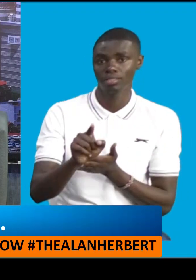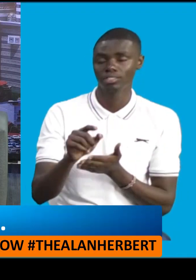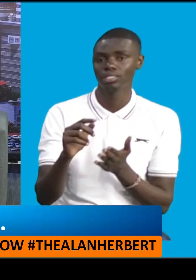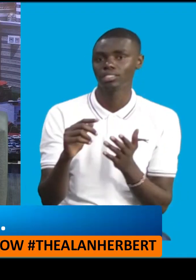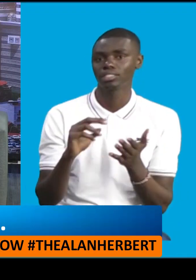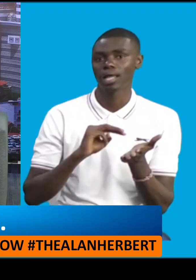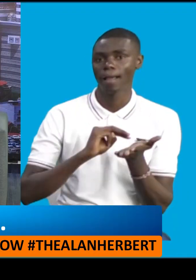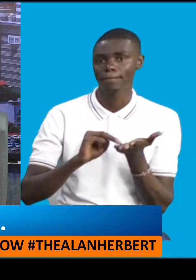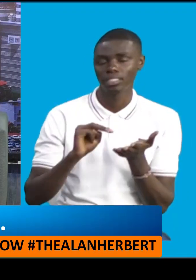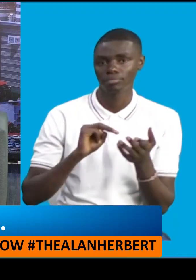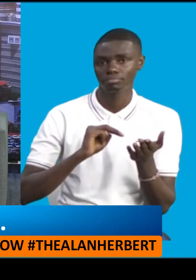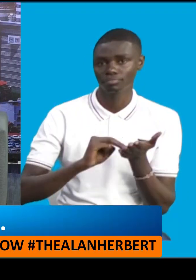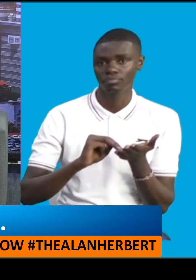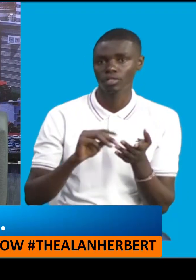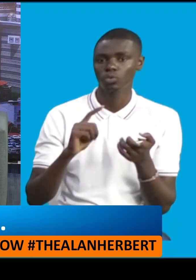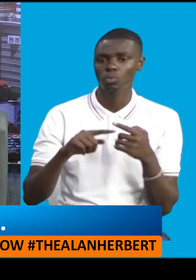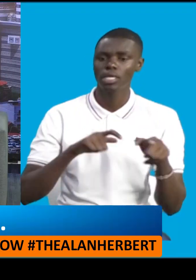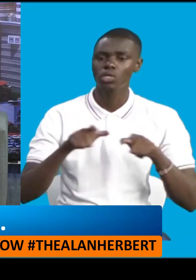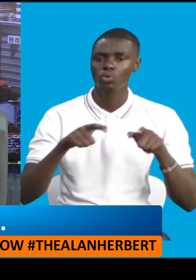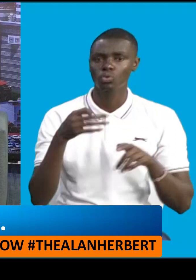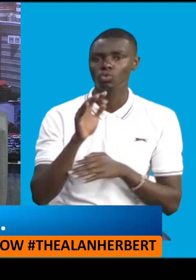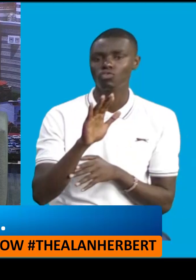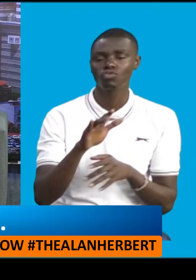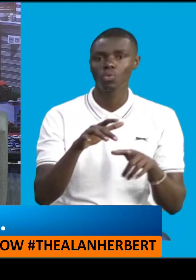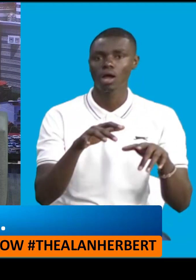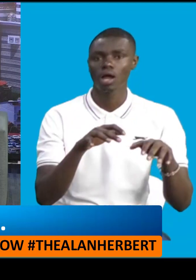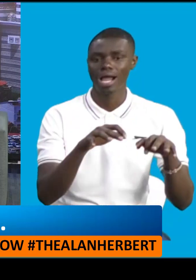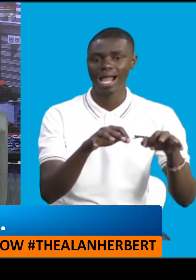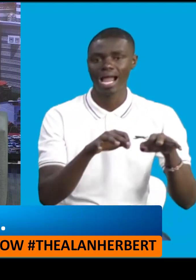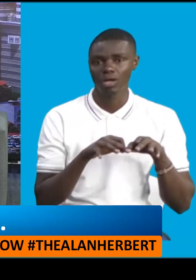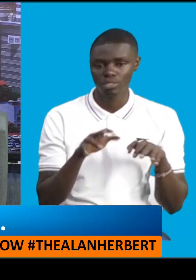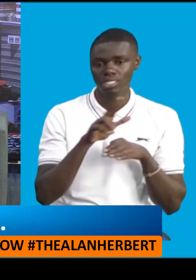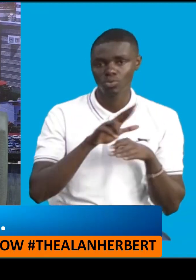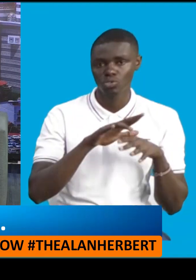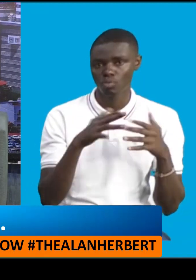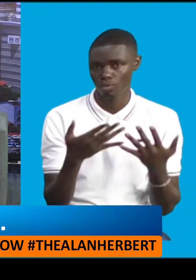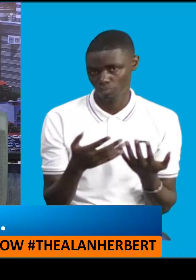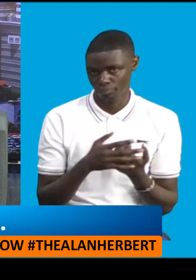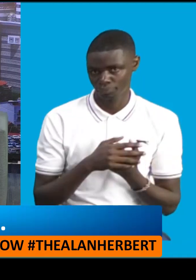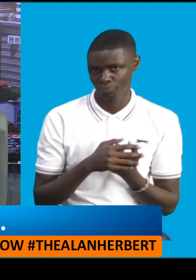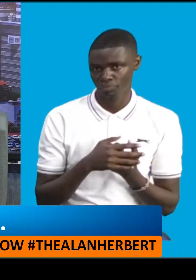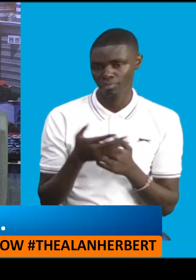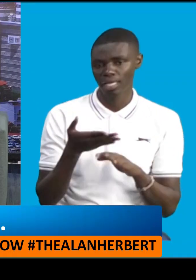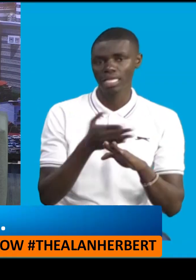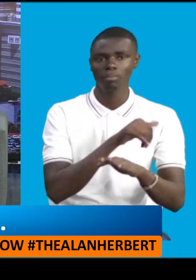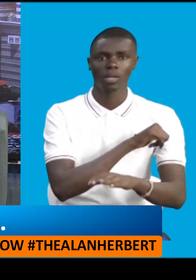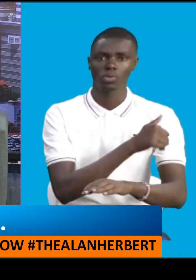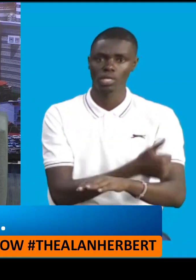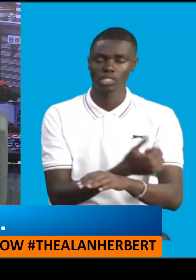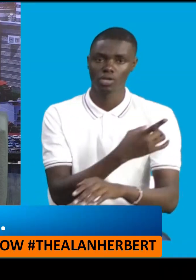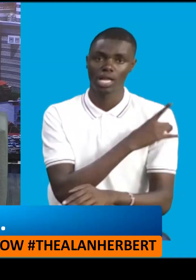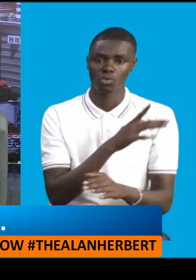you a message to also just be in control of your account, how it is being utilized. So in